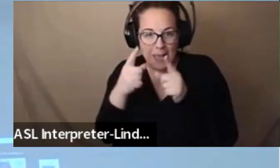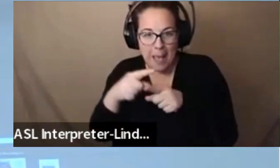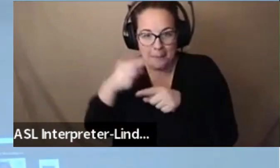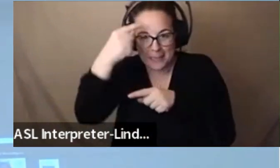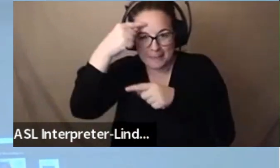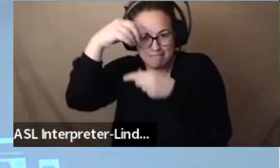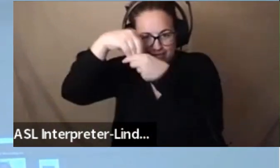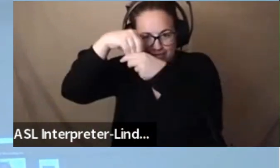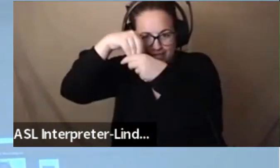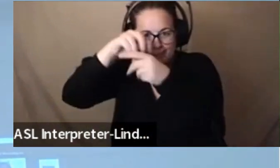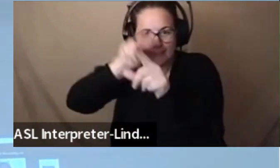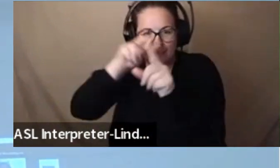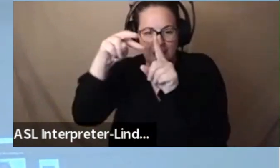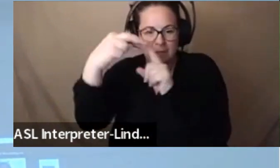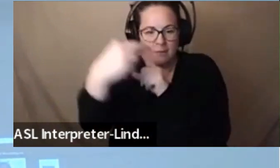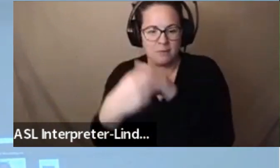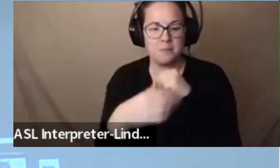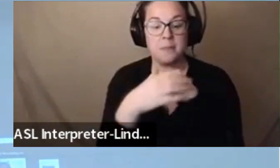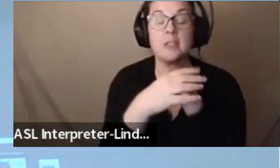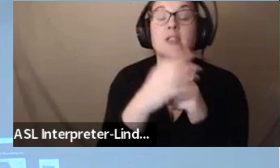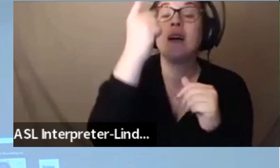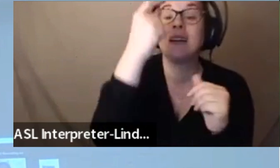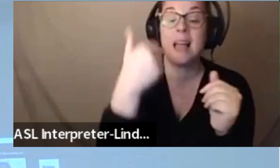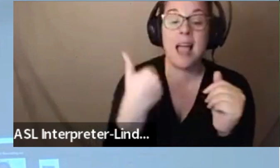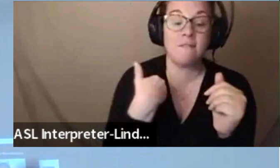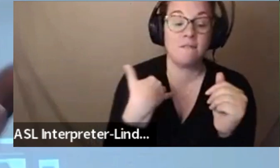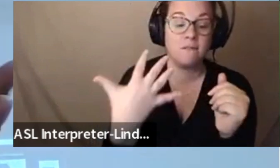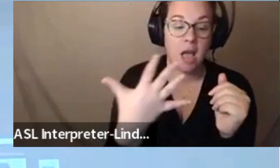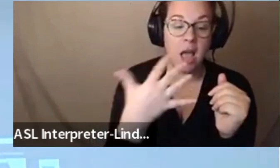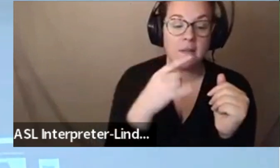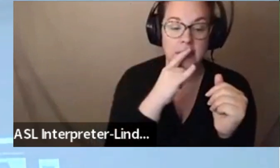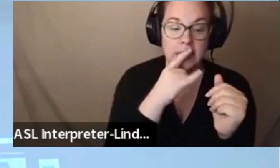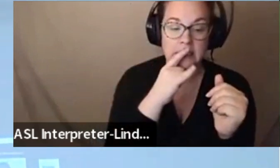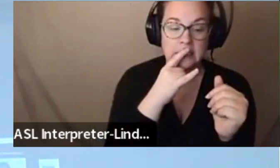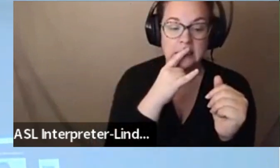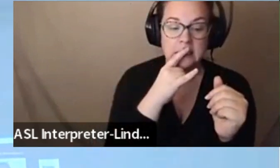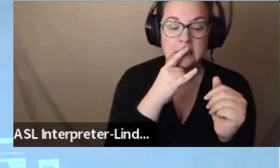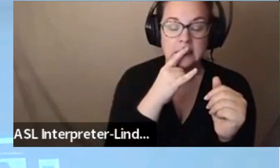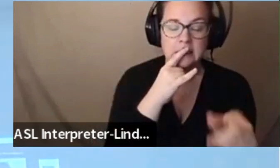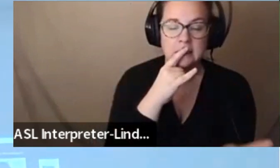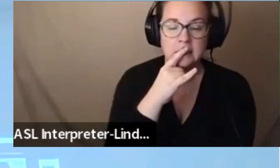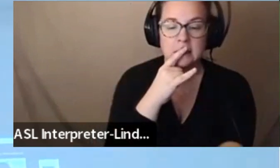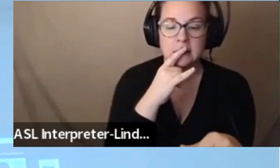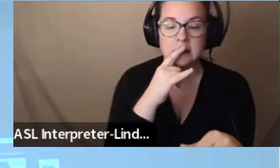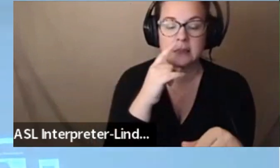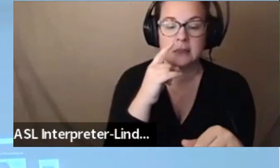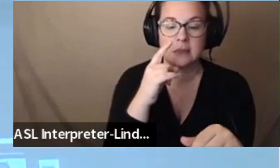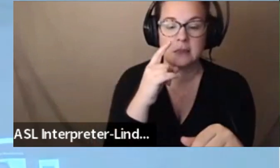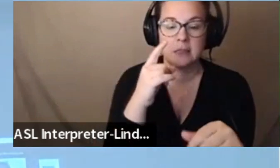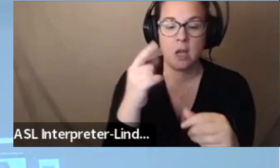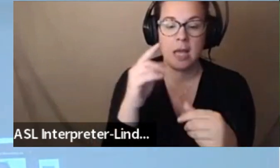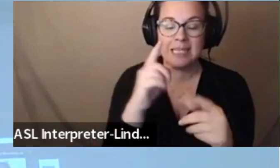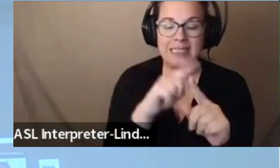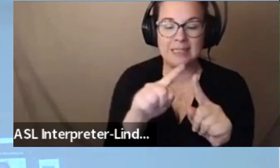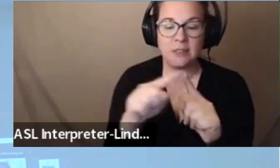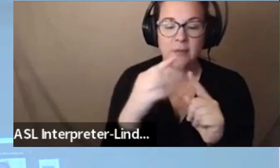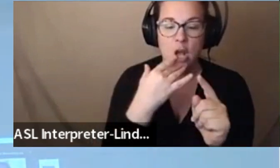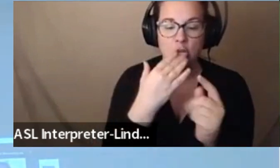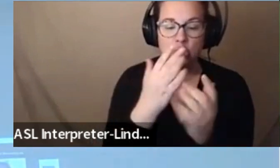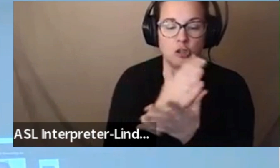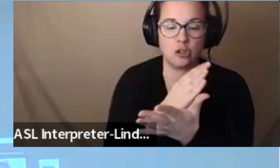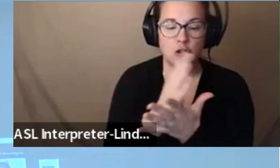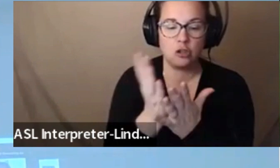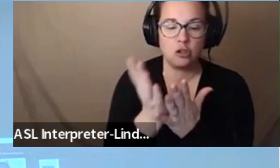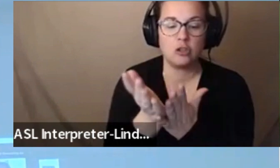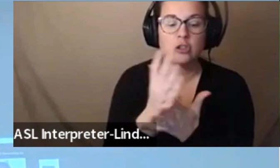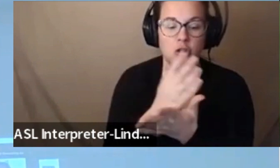mind? Right? Do you understand? I'm from 5 kids, and we're all very different colors. I'm kind